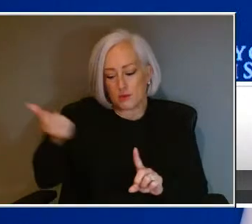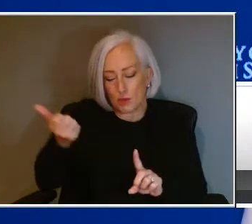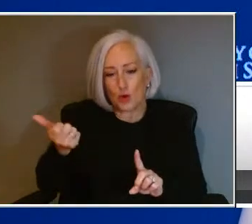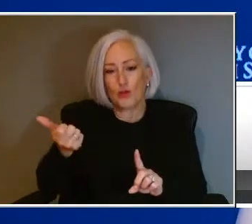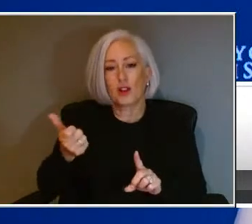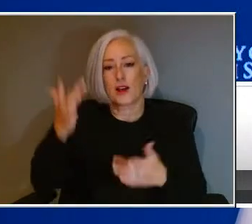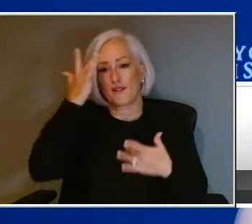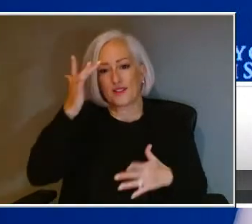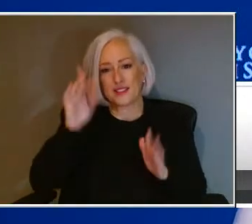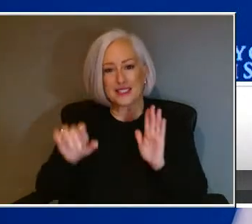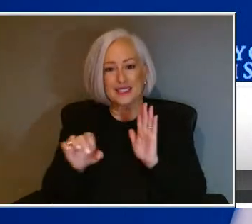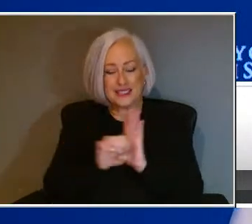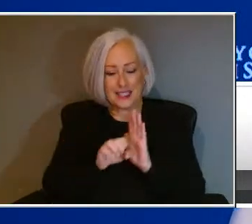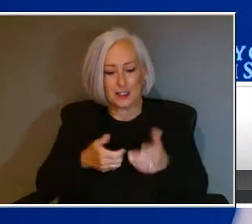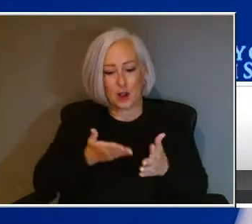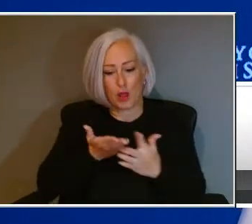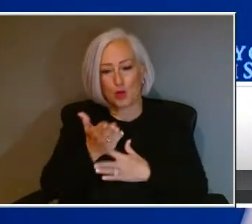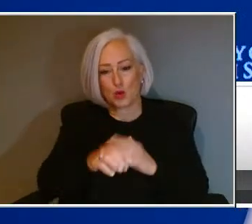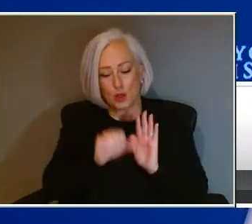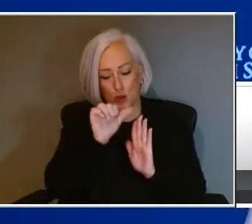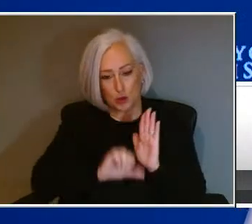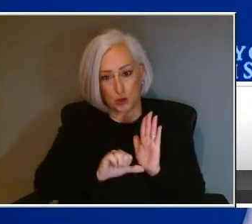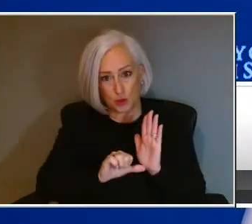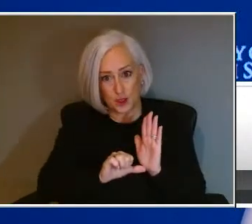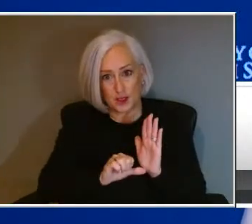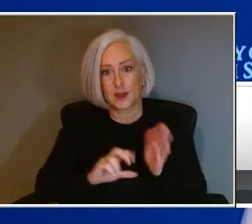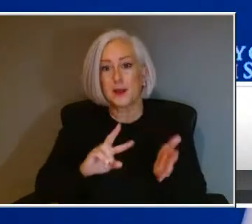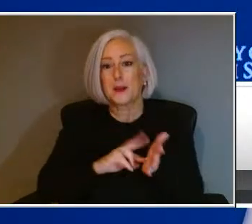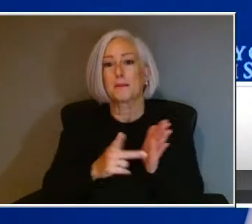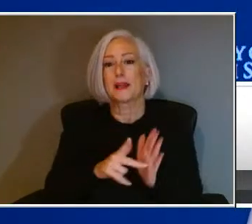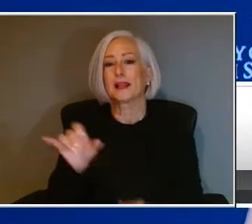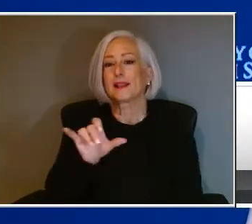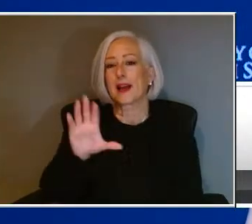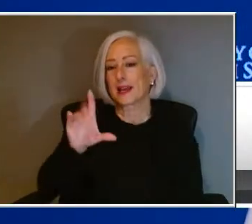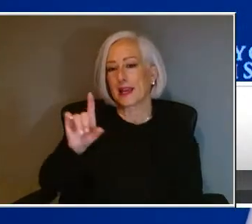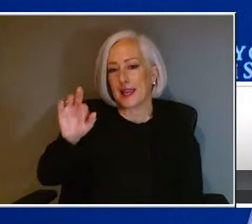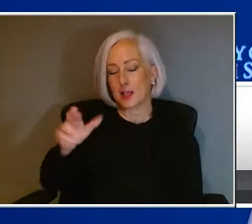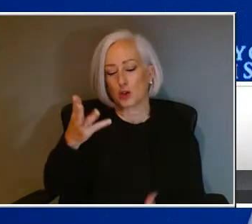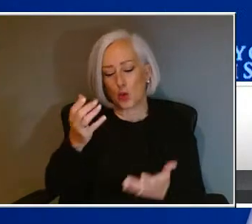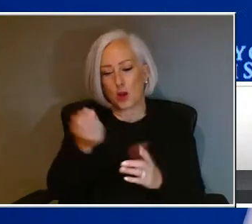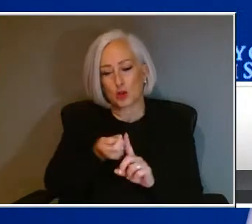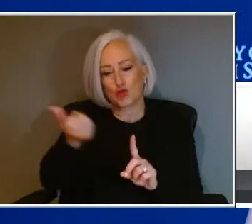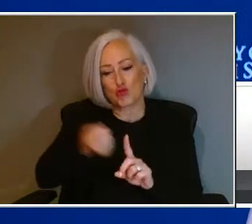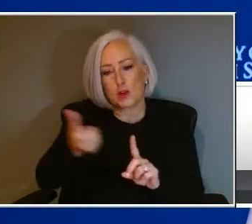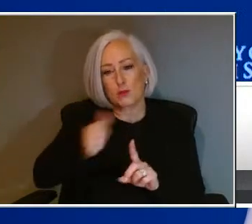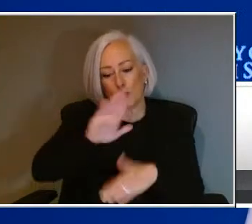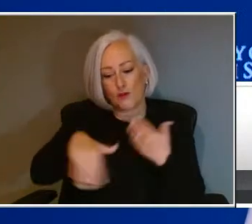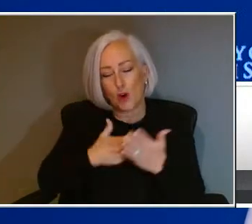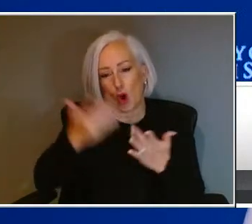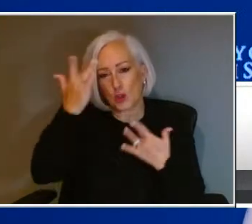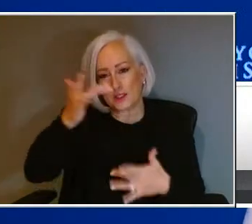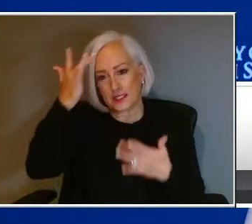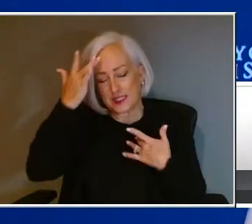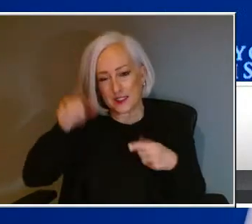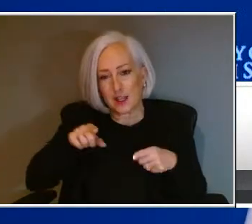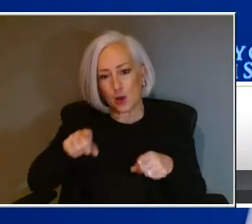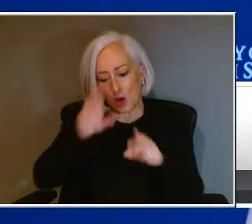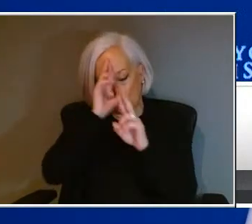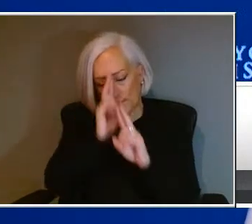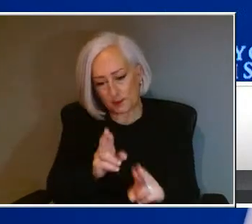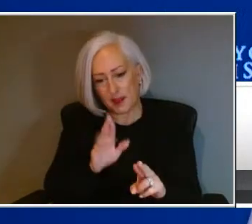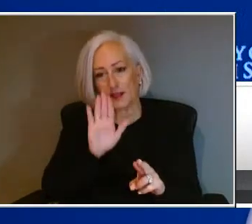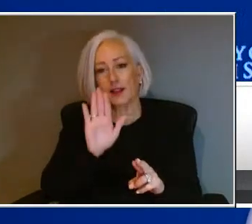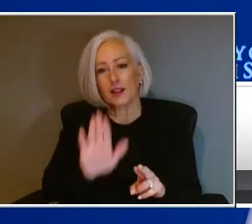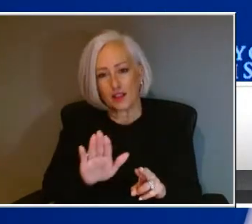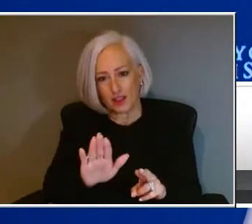to approach this condition is basically treating it like a cancer. We want to remove all visible disease while respecting the patient's reproductive